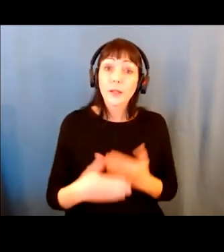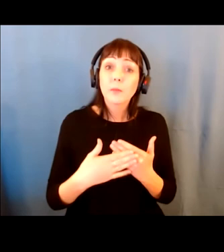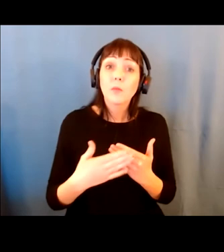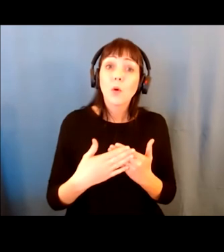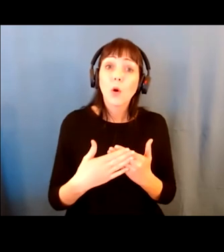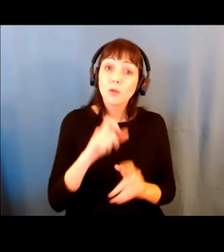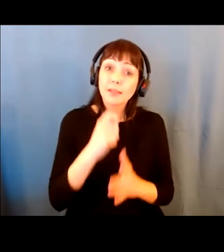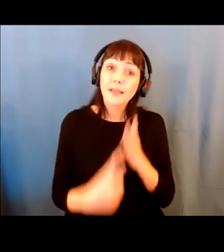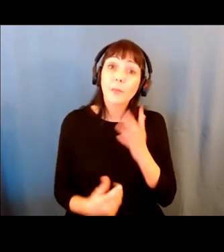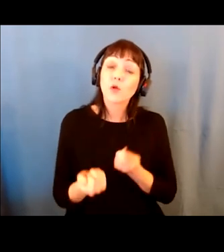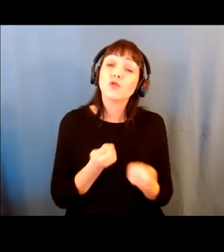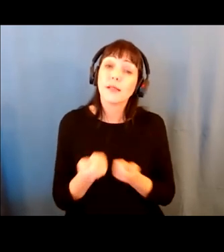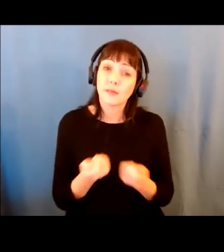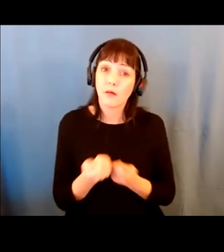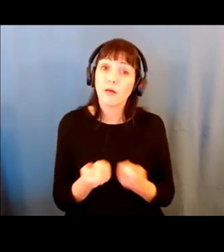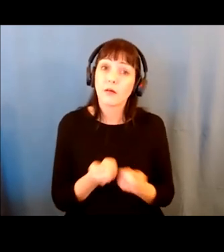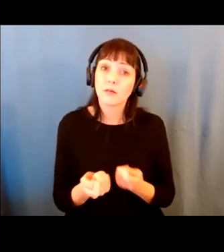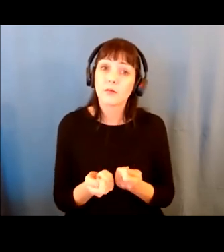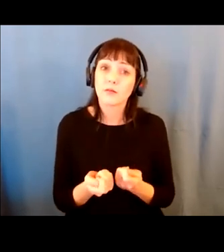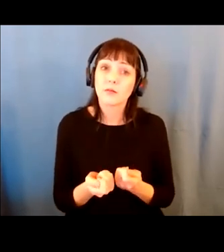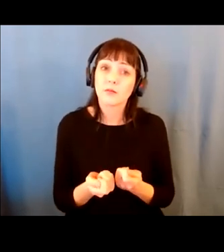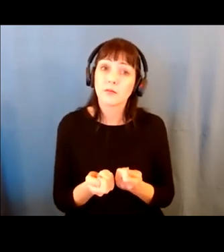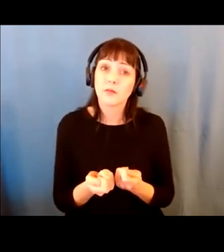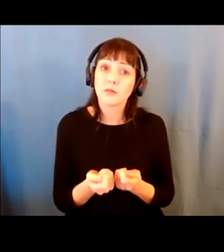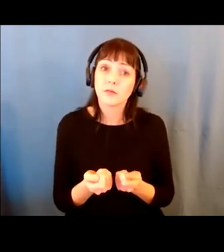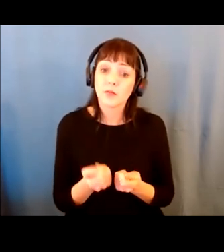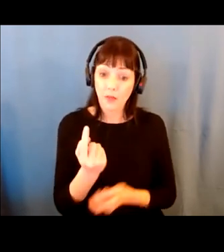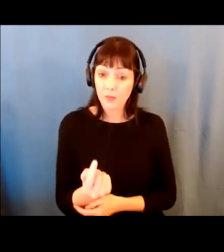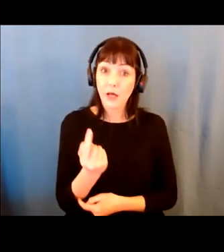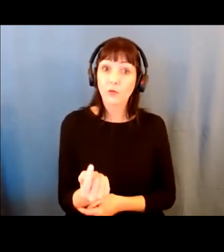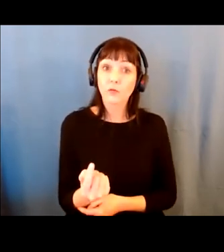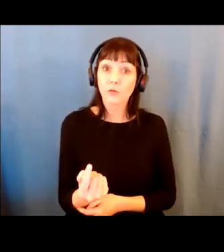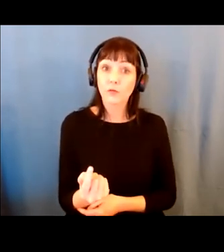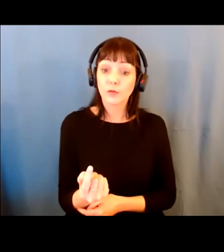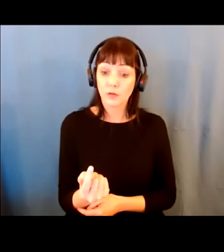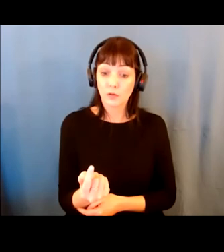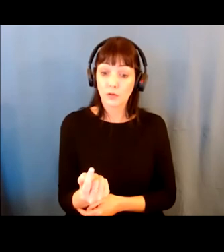curators who, you know, who are curating